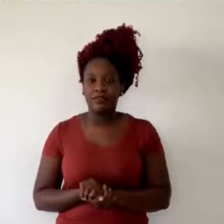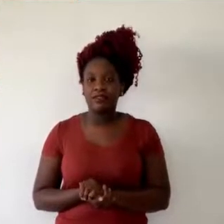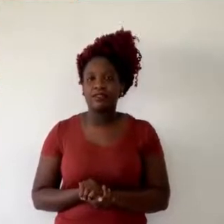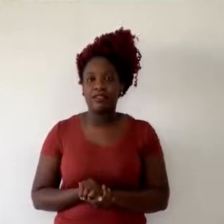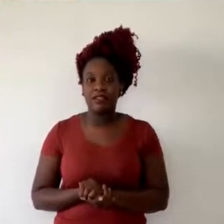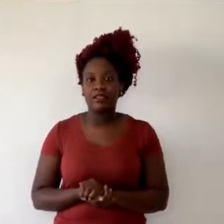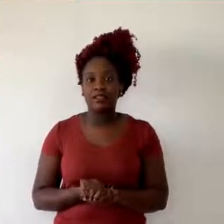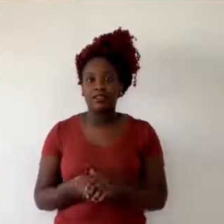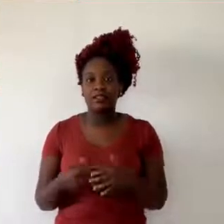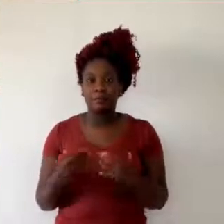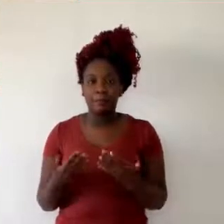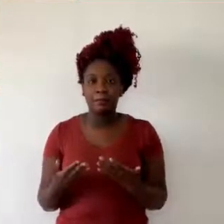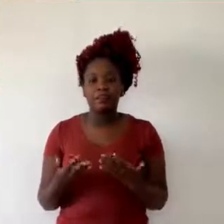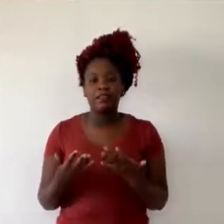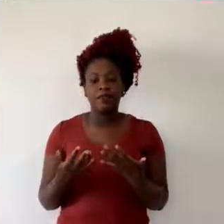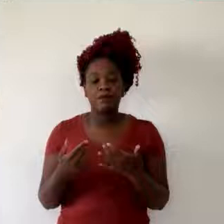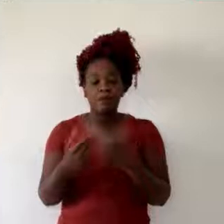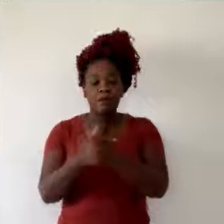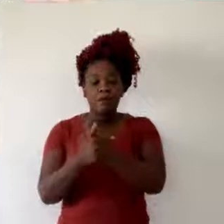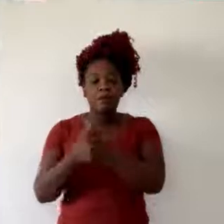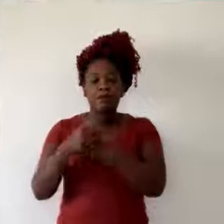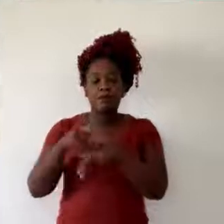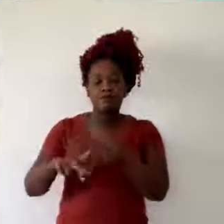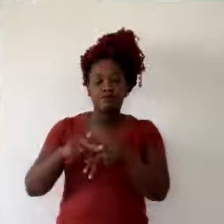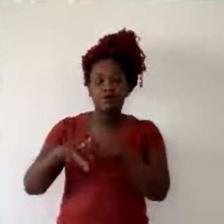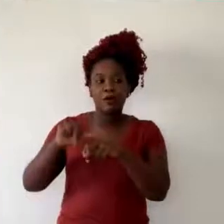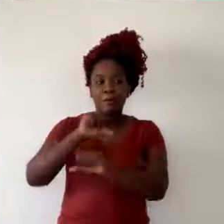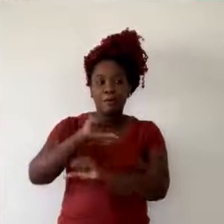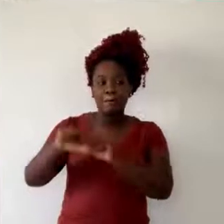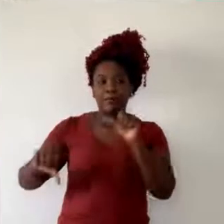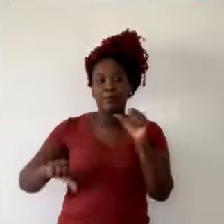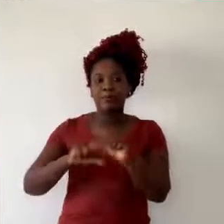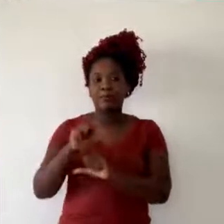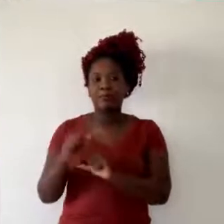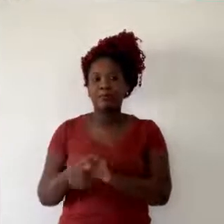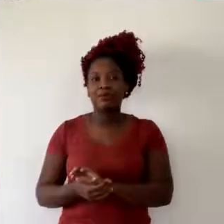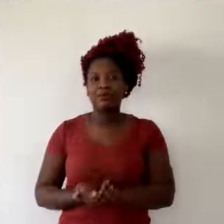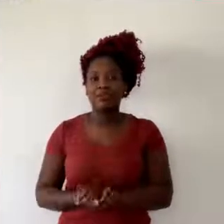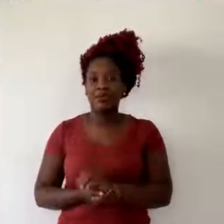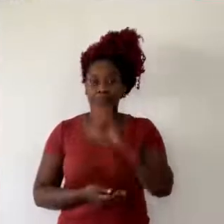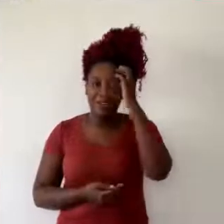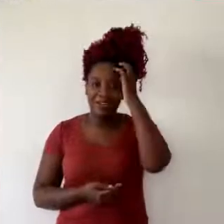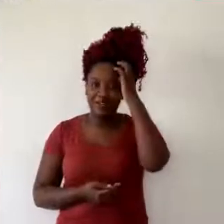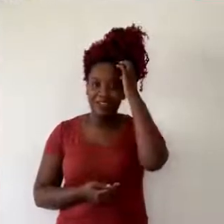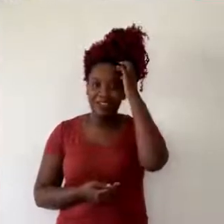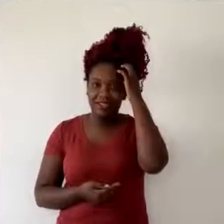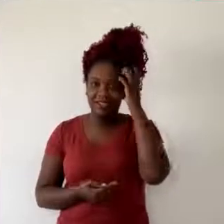and to all of these deconstructions of gender roles?